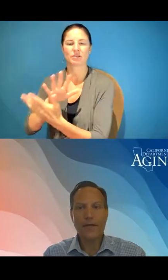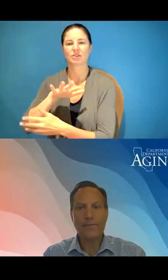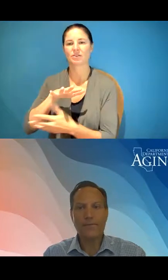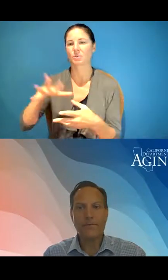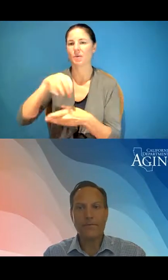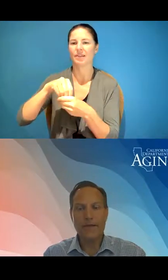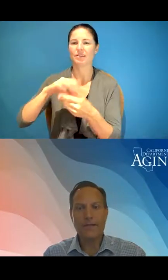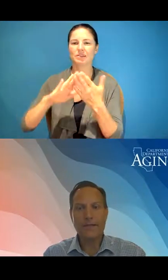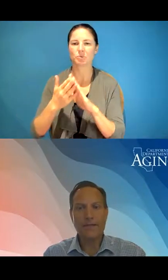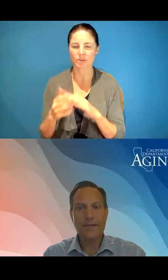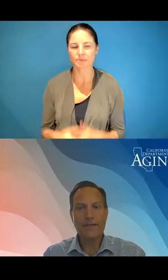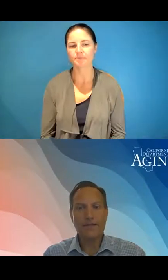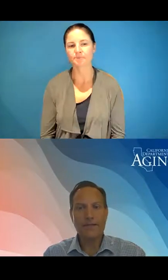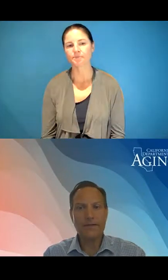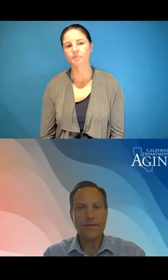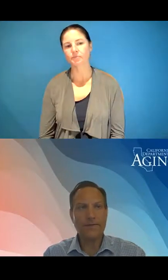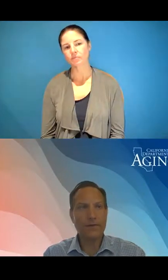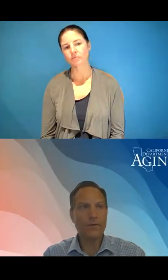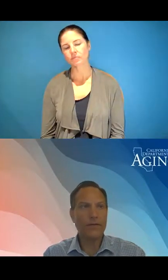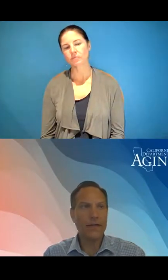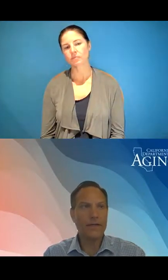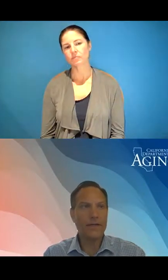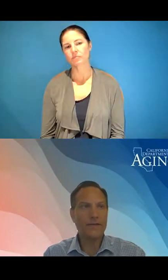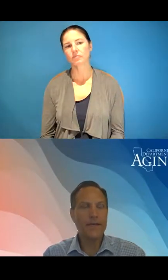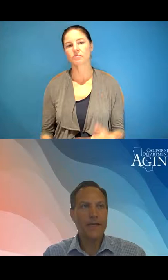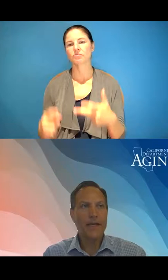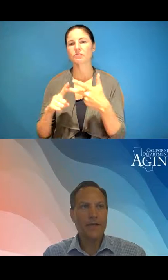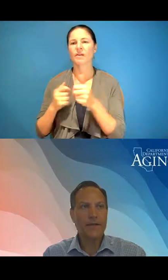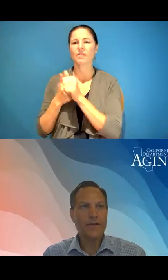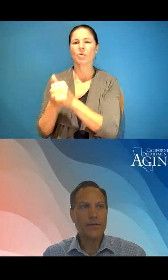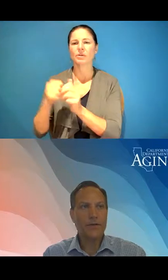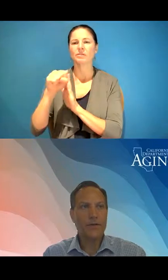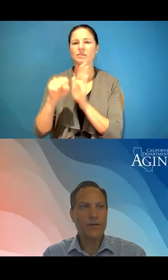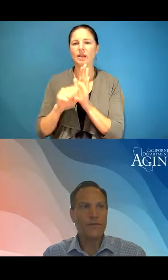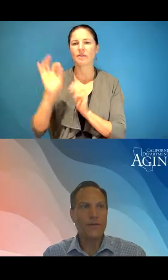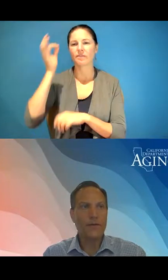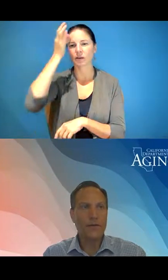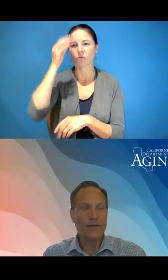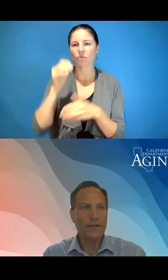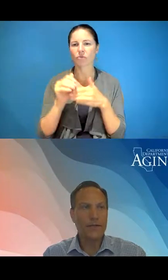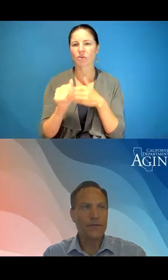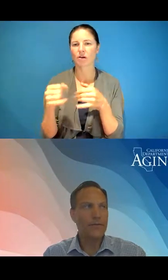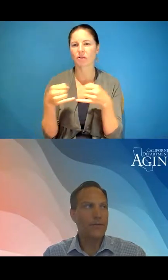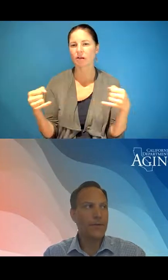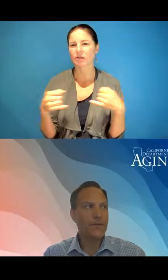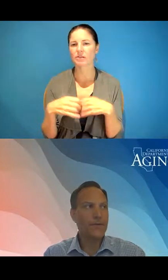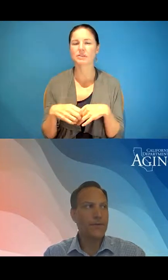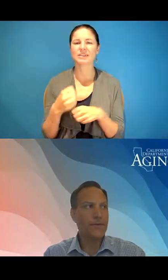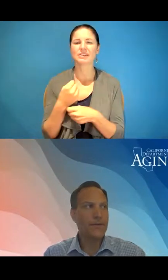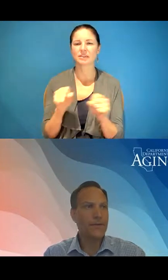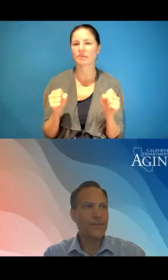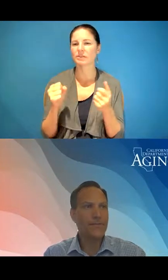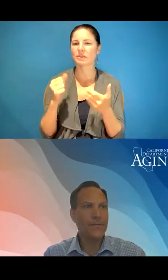really guidance that's based on state and federal guidelines and safety protocols regarding resuming